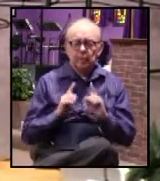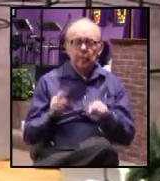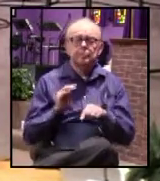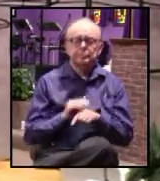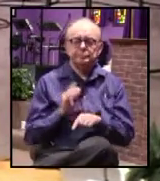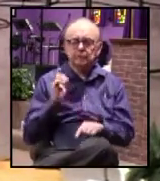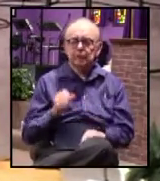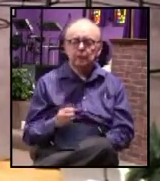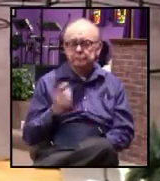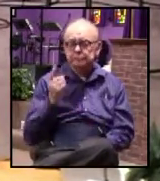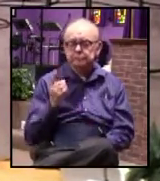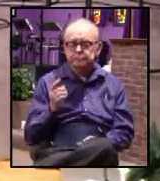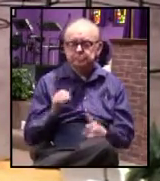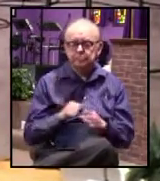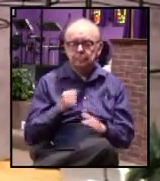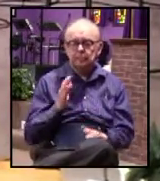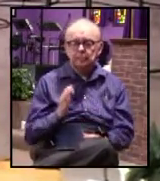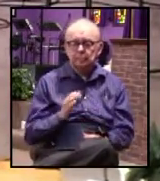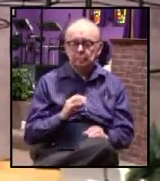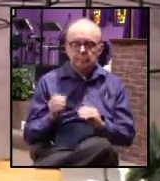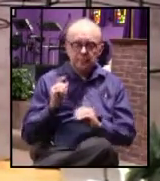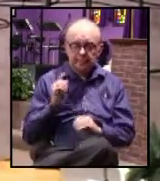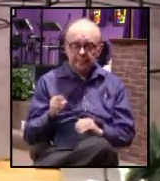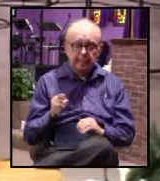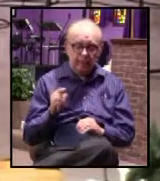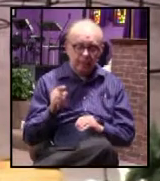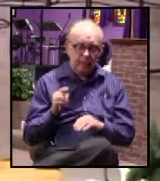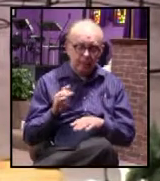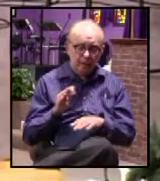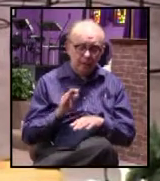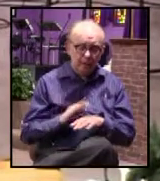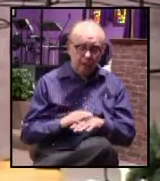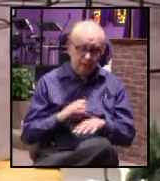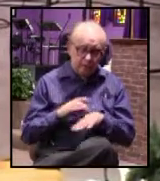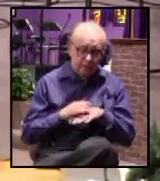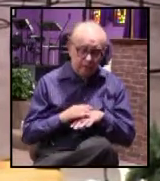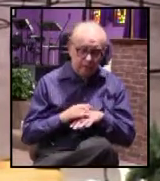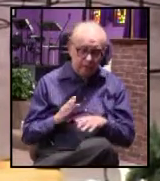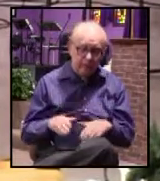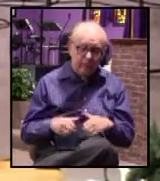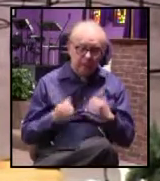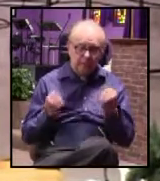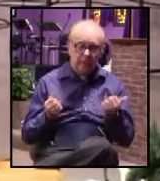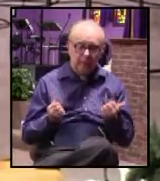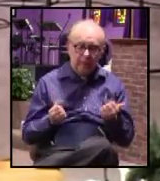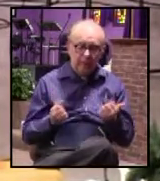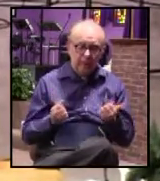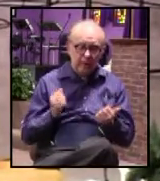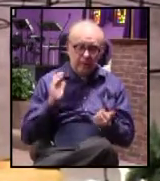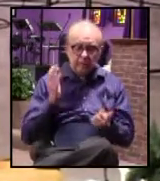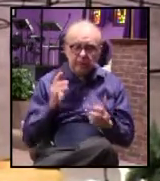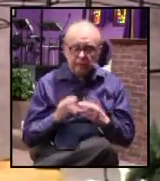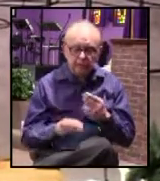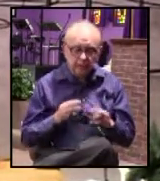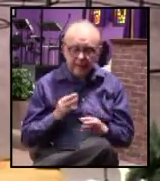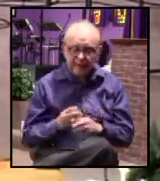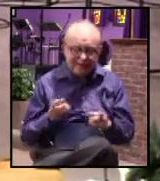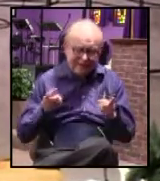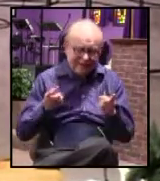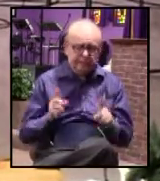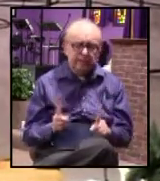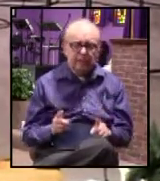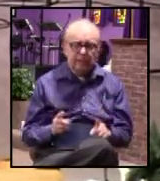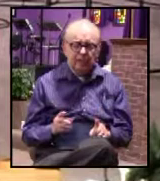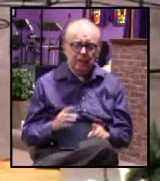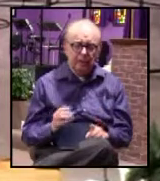mission, you need to understand that God has put you on this earth to live in this craziness that's going